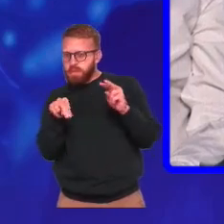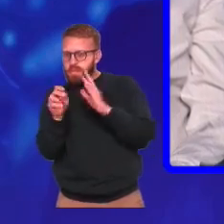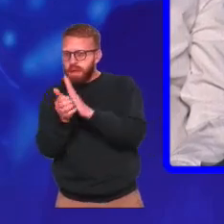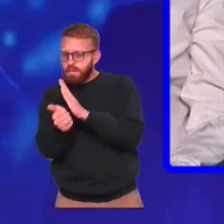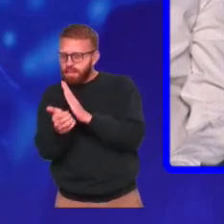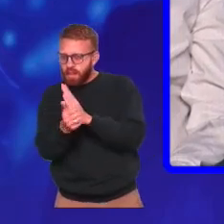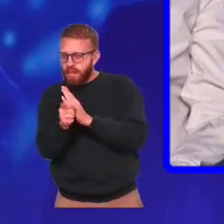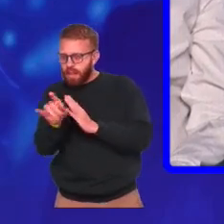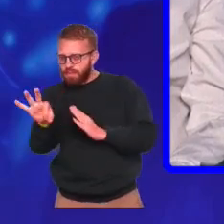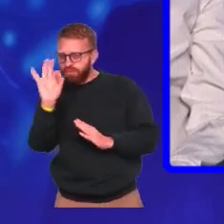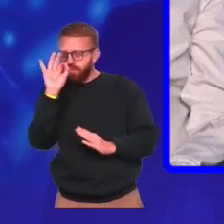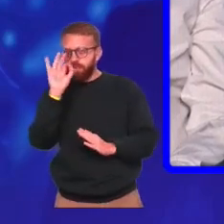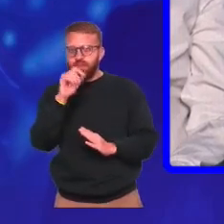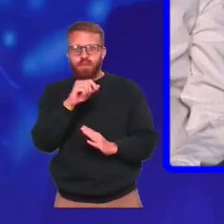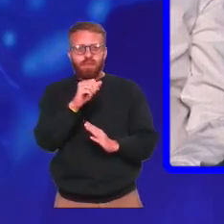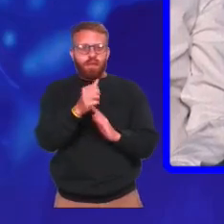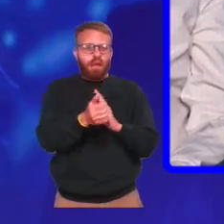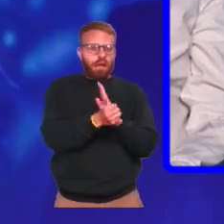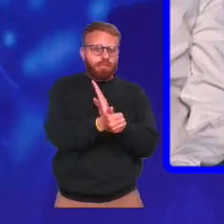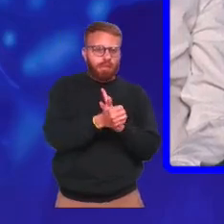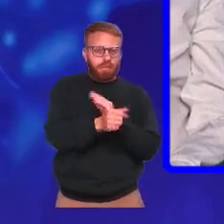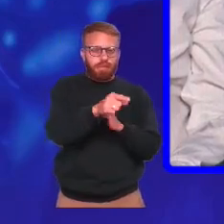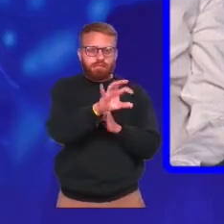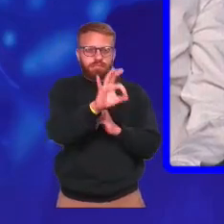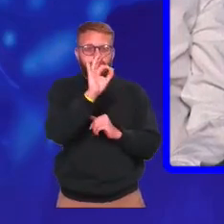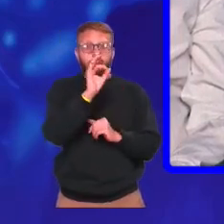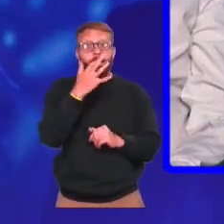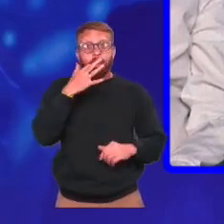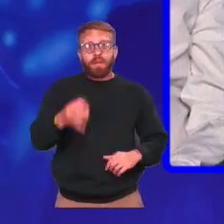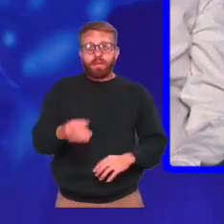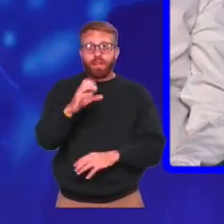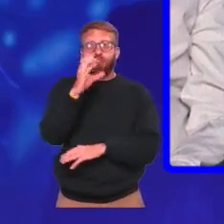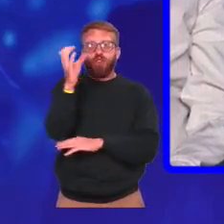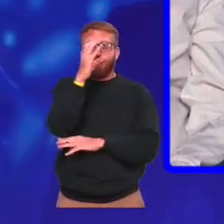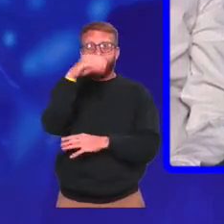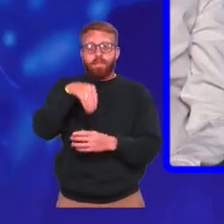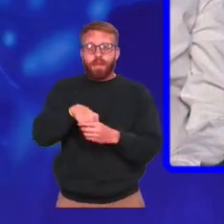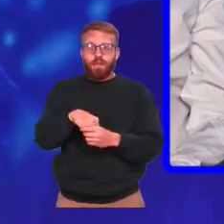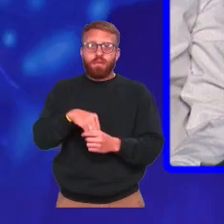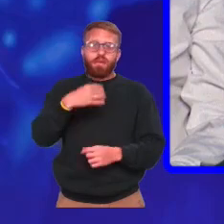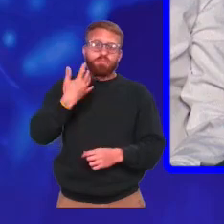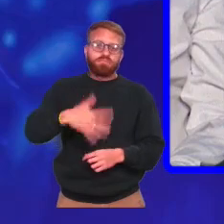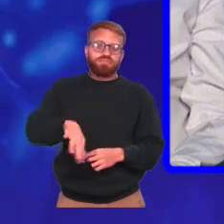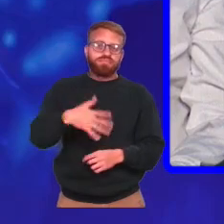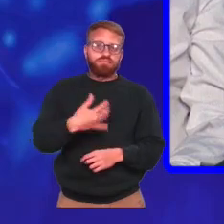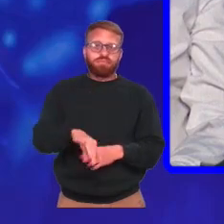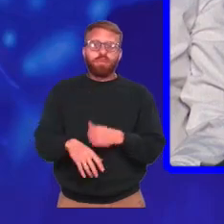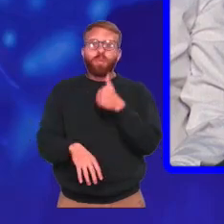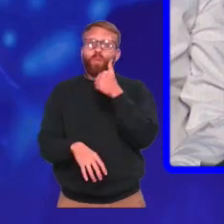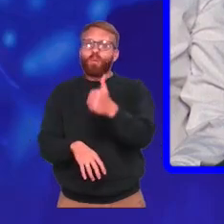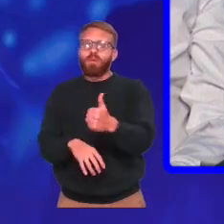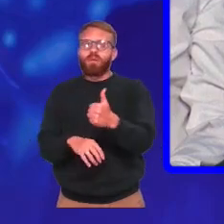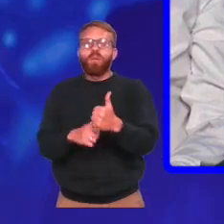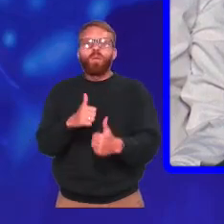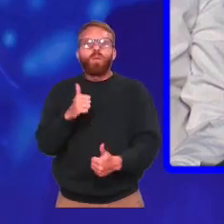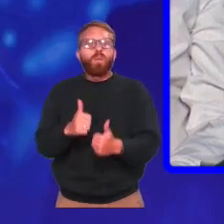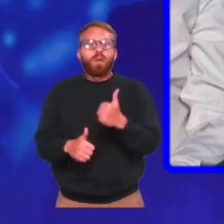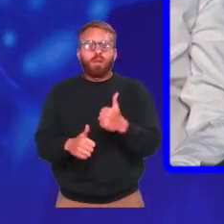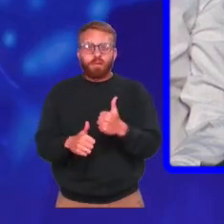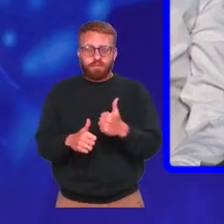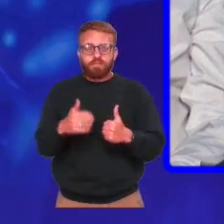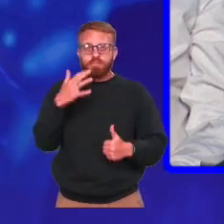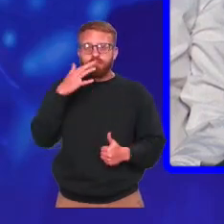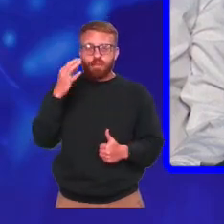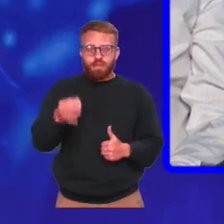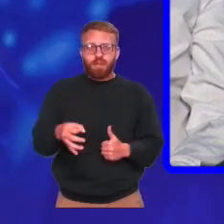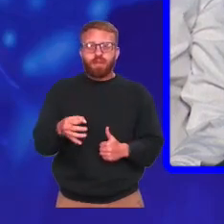huge advantage in Colombia. Something that we discovered this week on our visit is that you were very advantageously aligned with our time zones. You